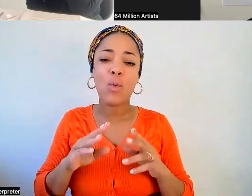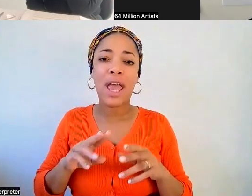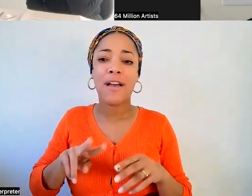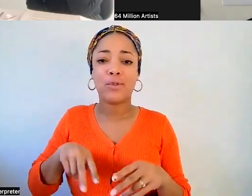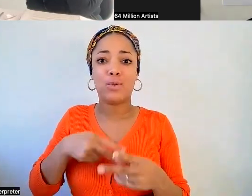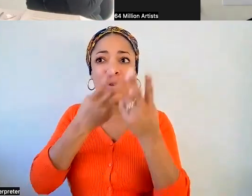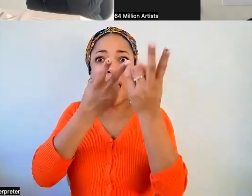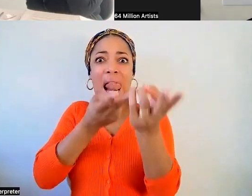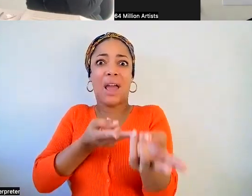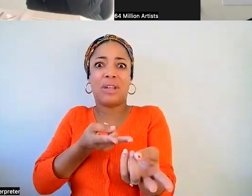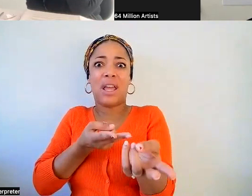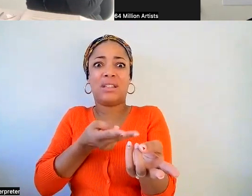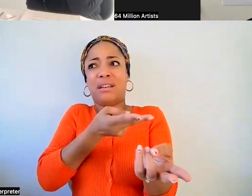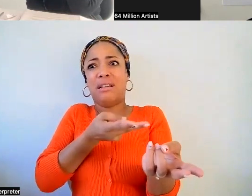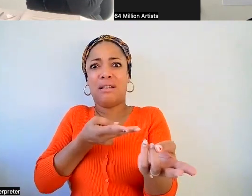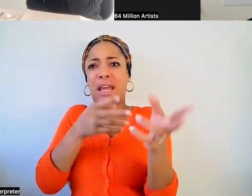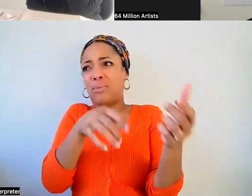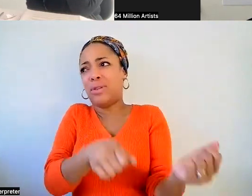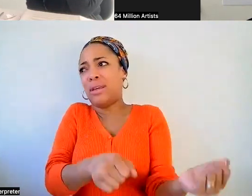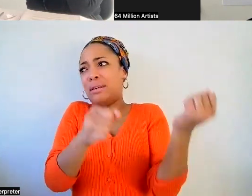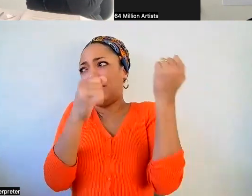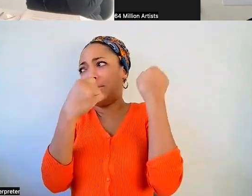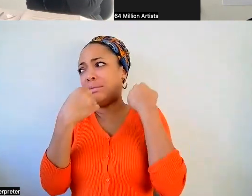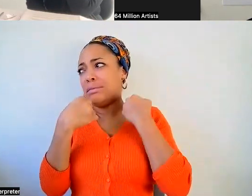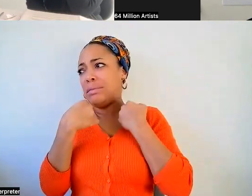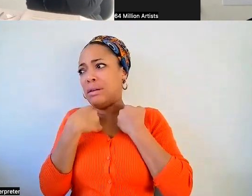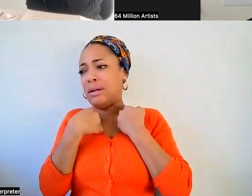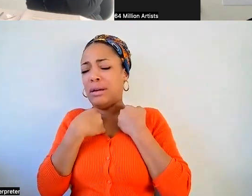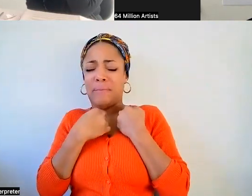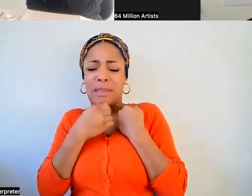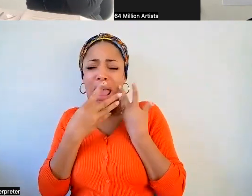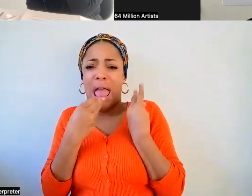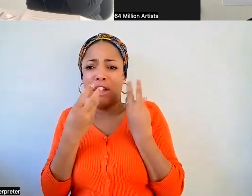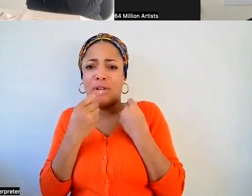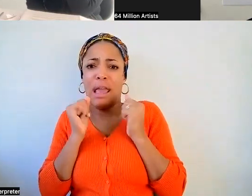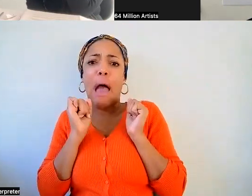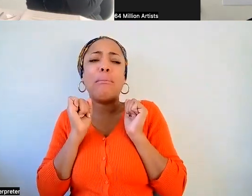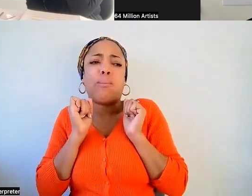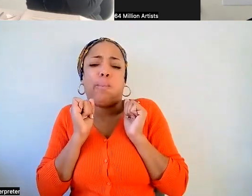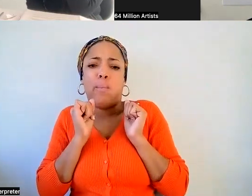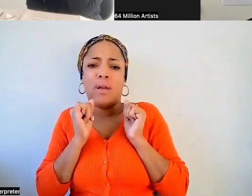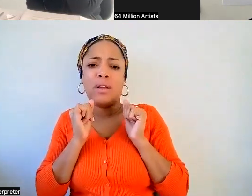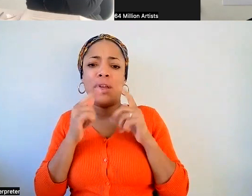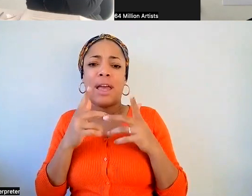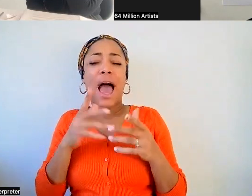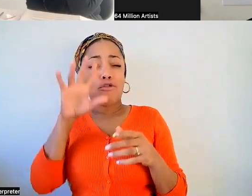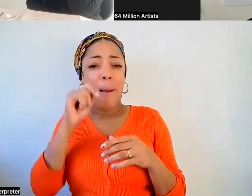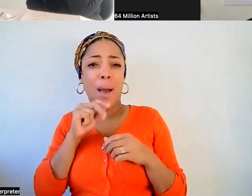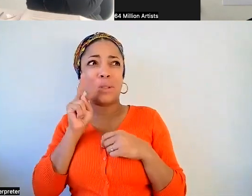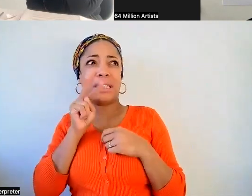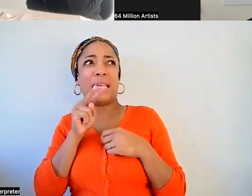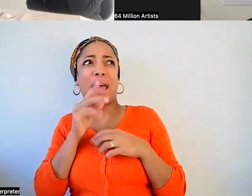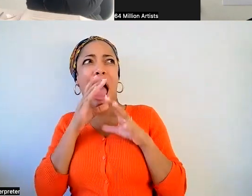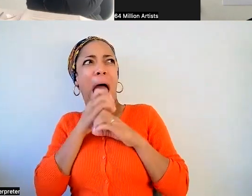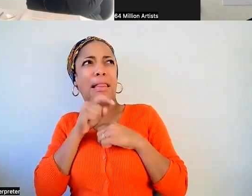beds and put the hairy blanket over you. And I used to lie there with my eyes open going, I hate this. I hate